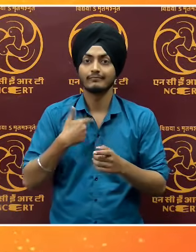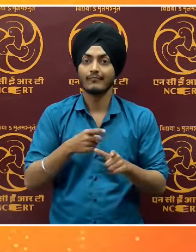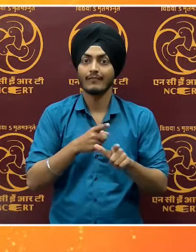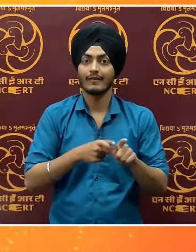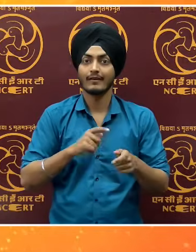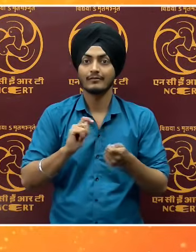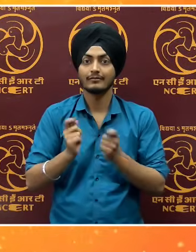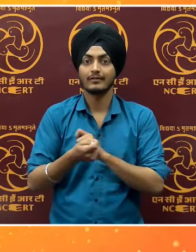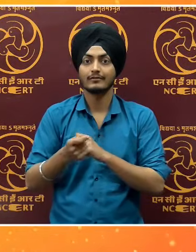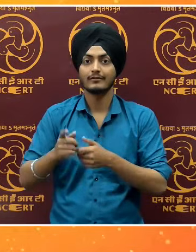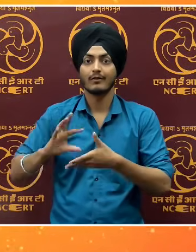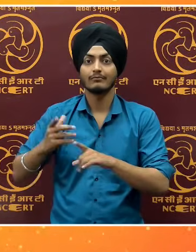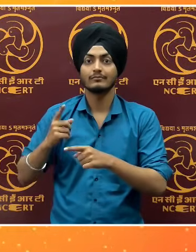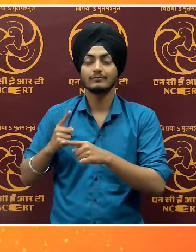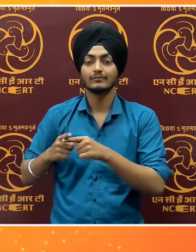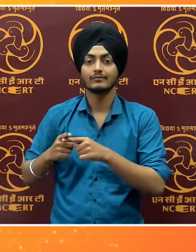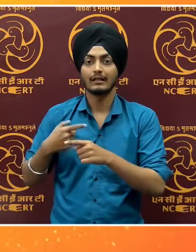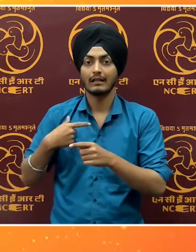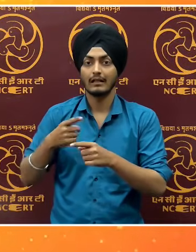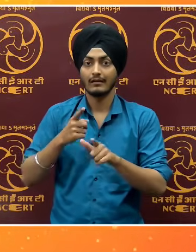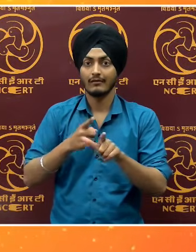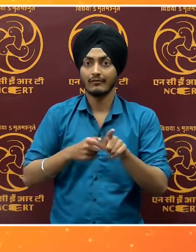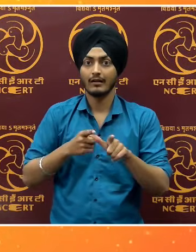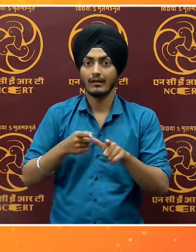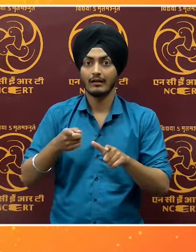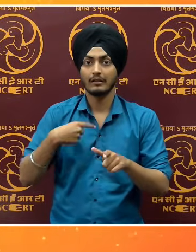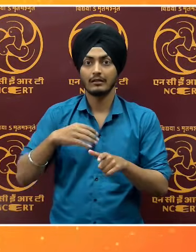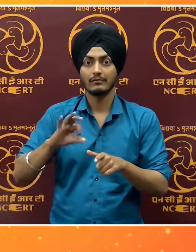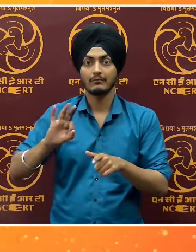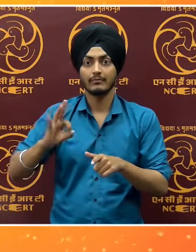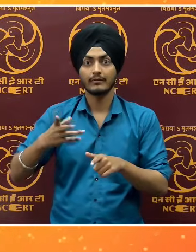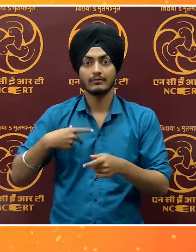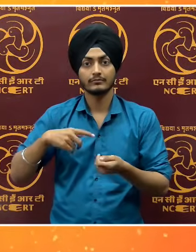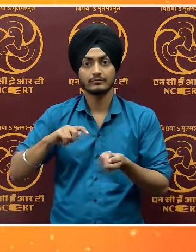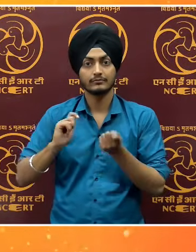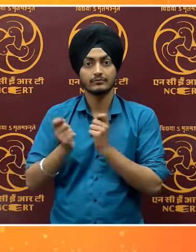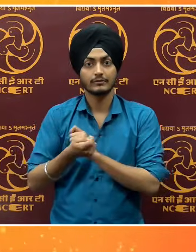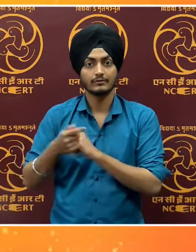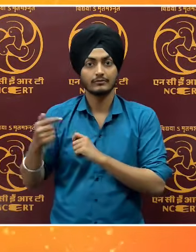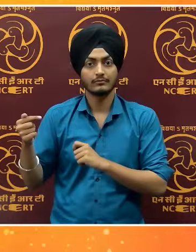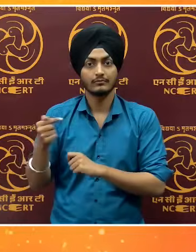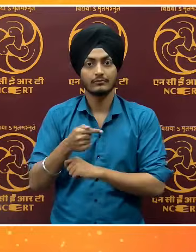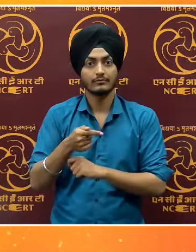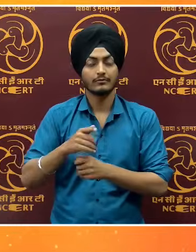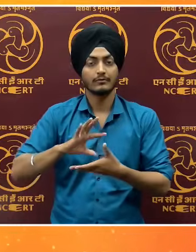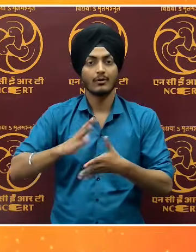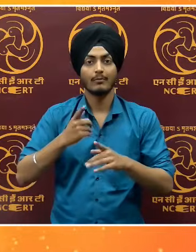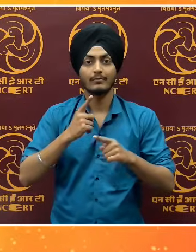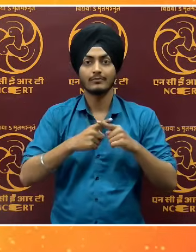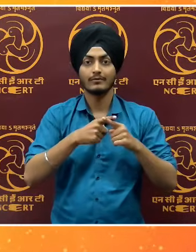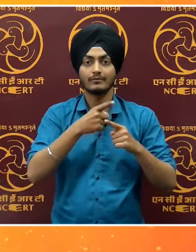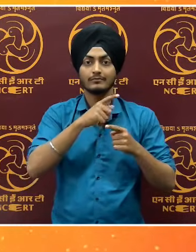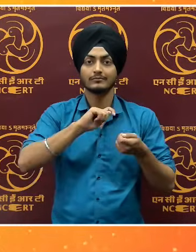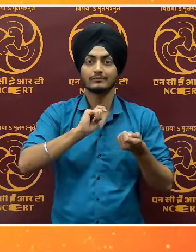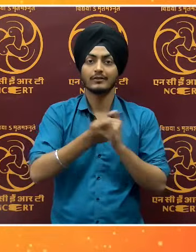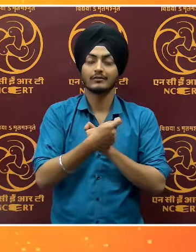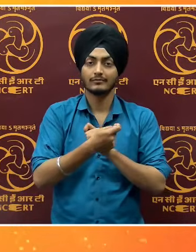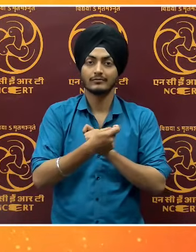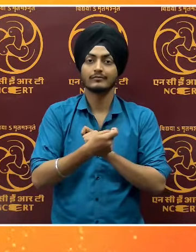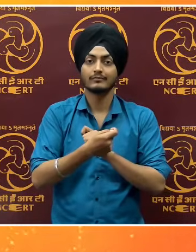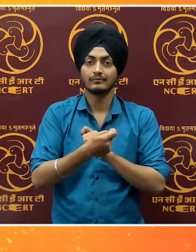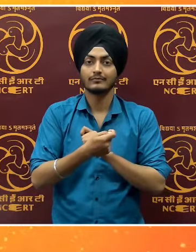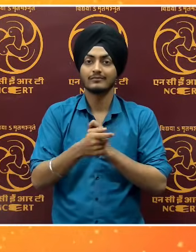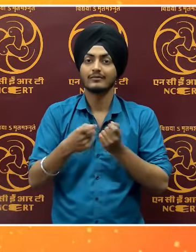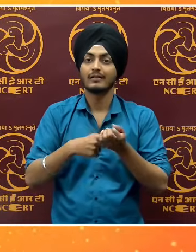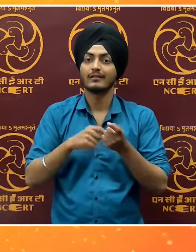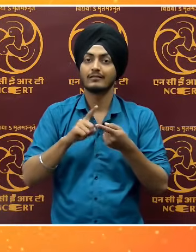change in y is voltage. Change in voltage by change in current is nothing but resistance. So the resistance can